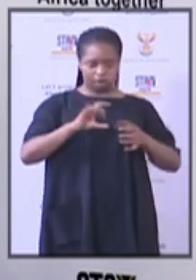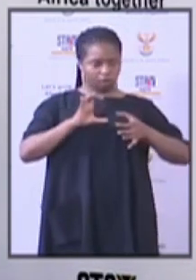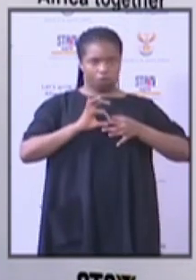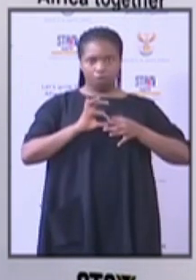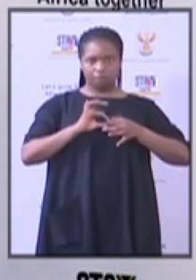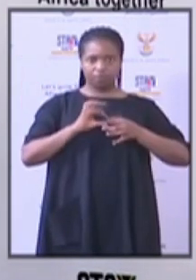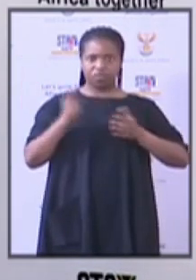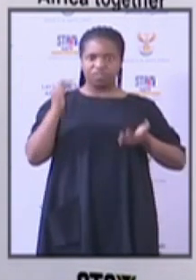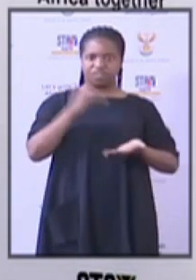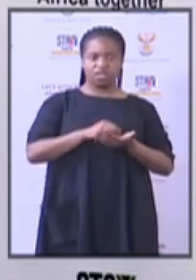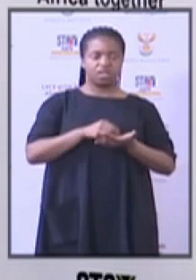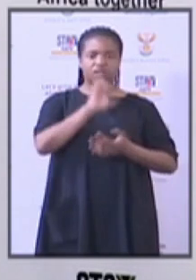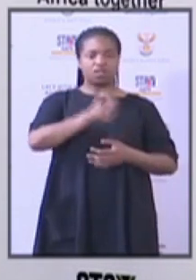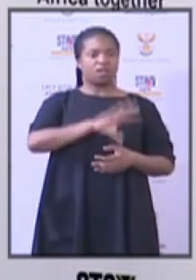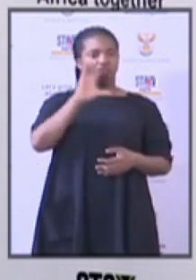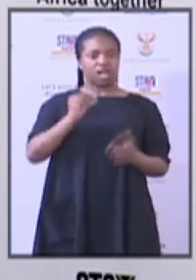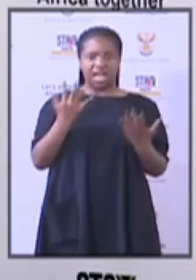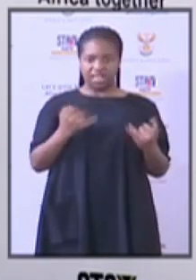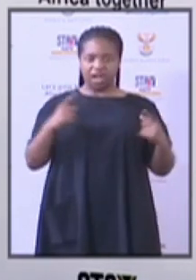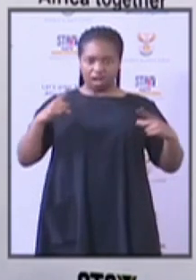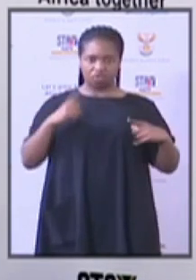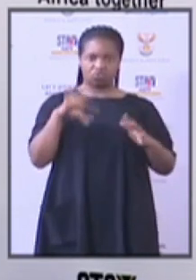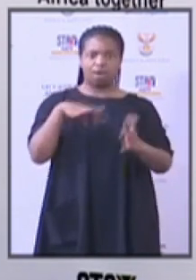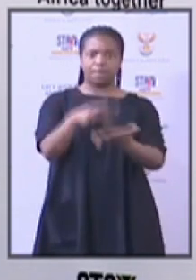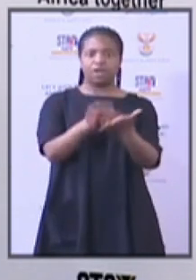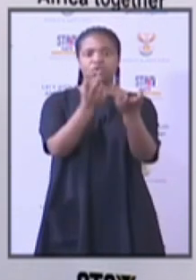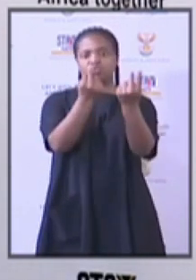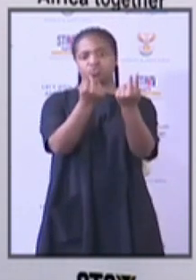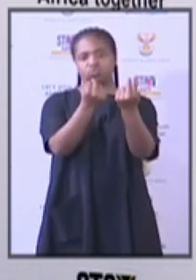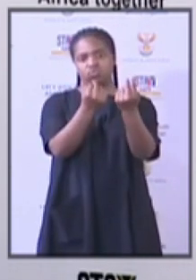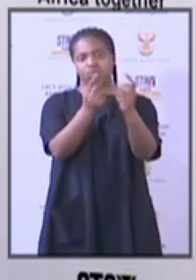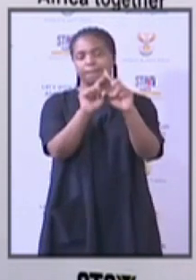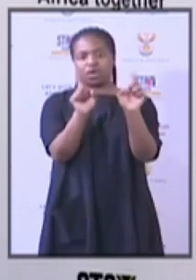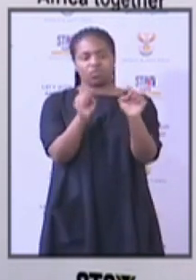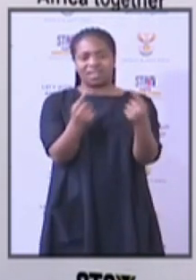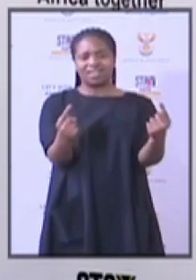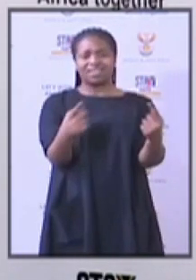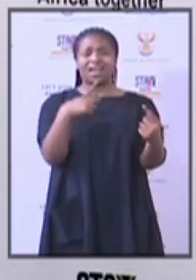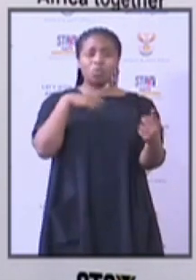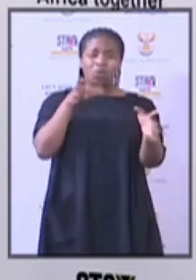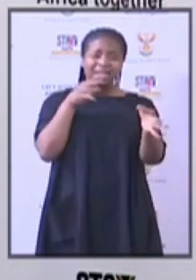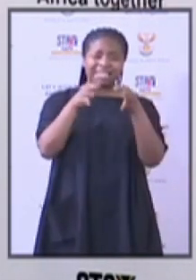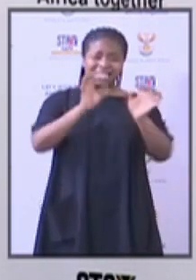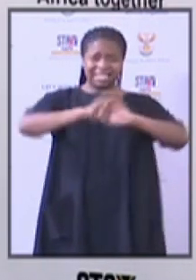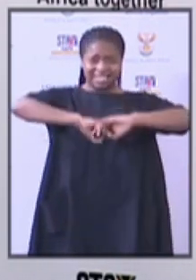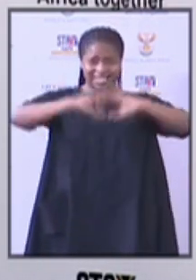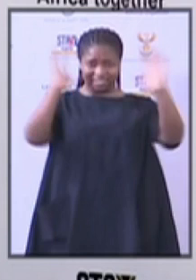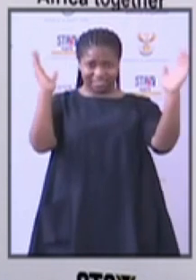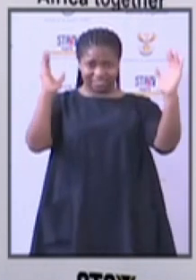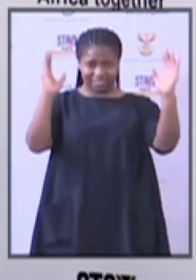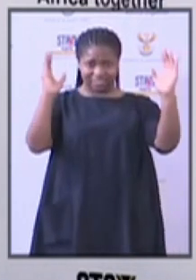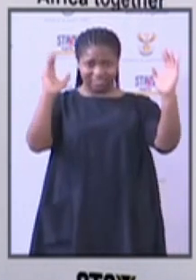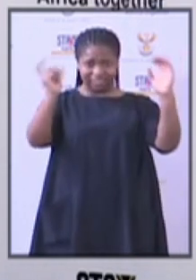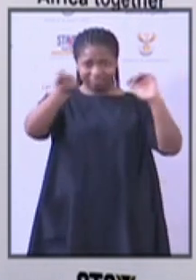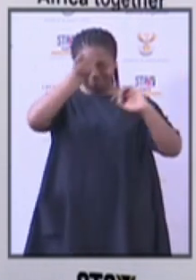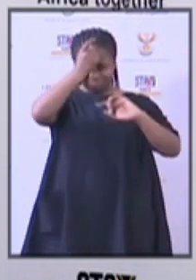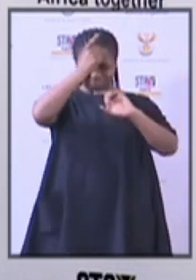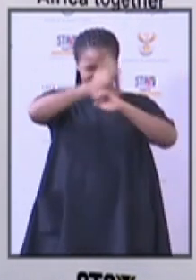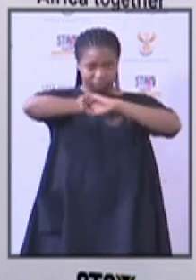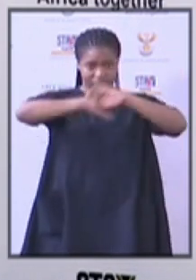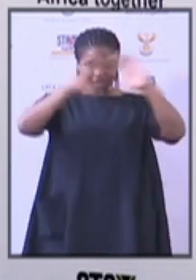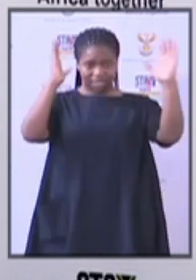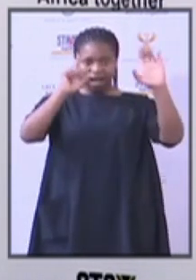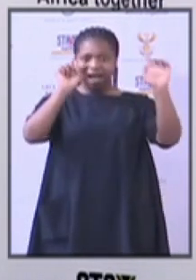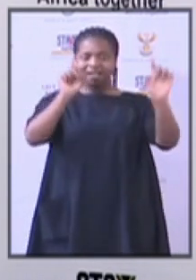enter South Africa. From there, we'll see what to do. So I want this issue to be understood very clearly.